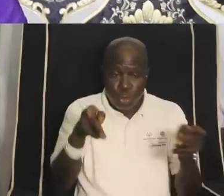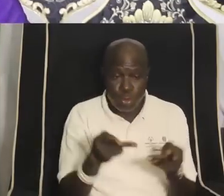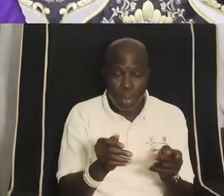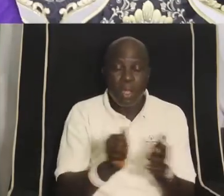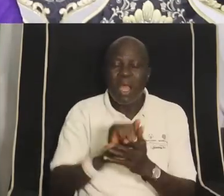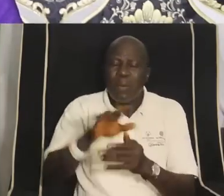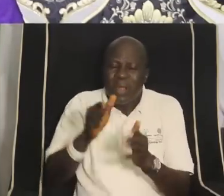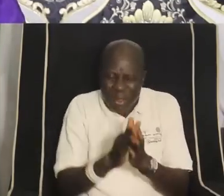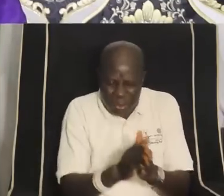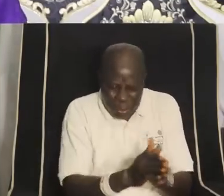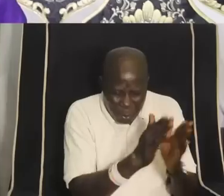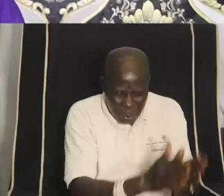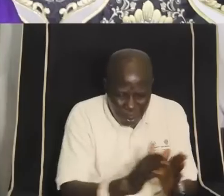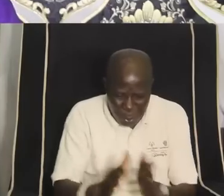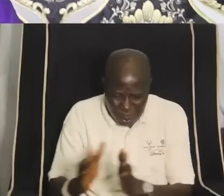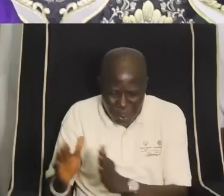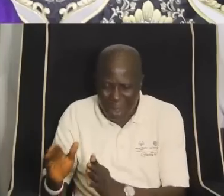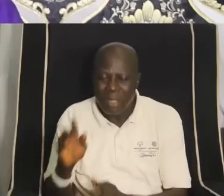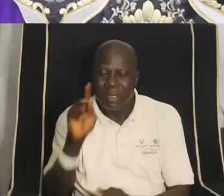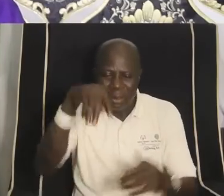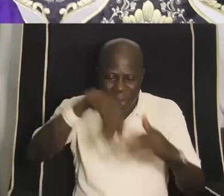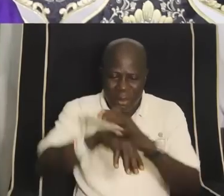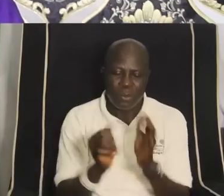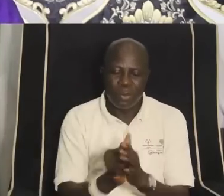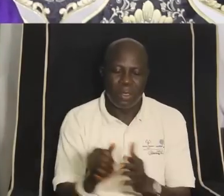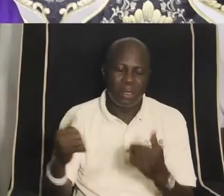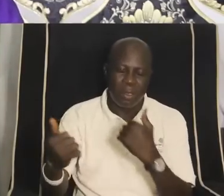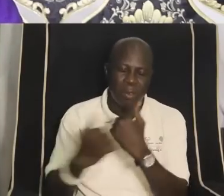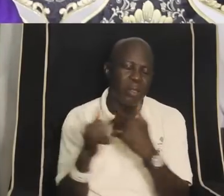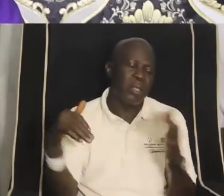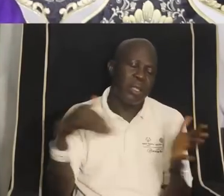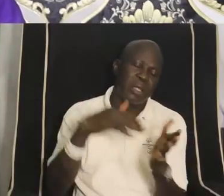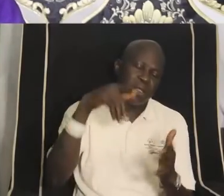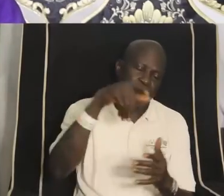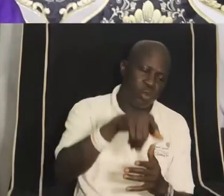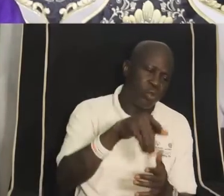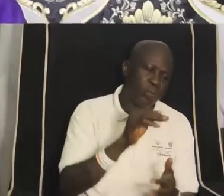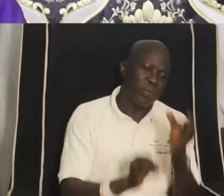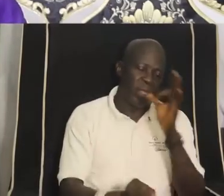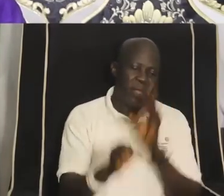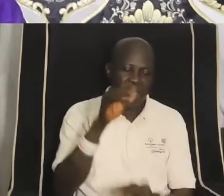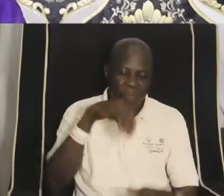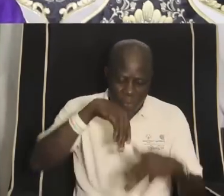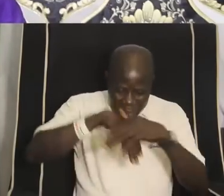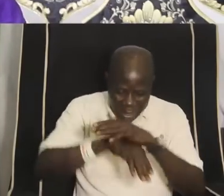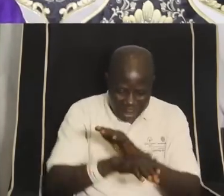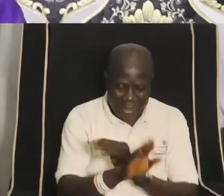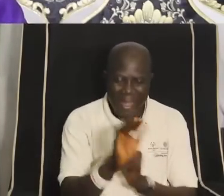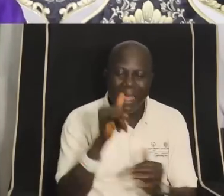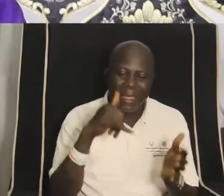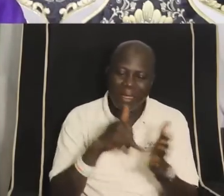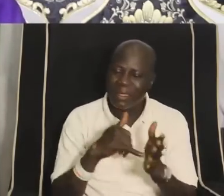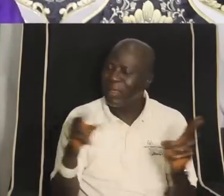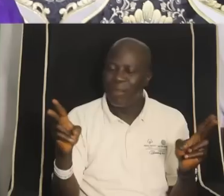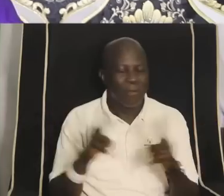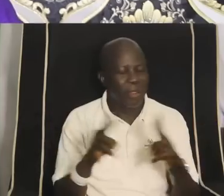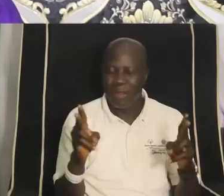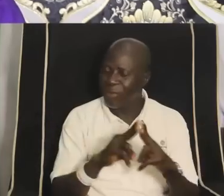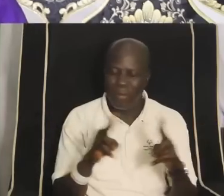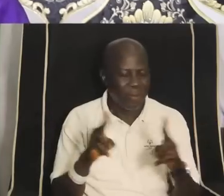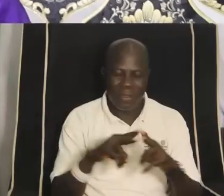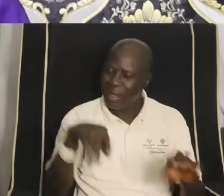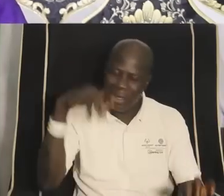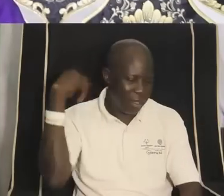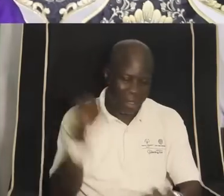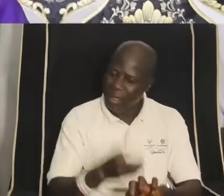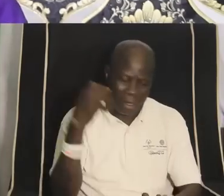si ete buburu. It means evil plans. Si ye pe teyan ba ko sinu e ati jade o le le gan that if